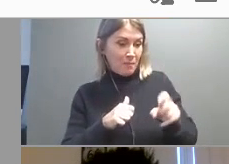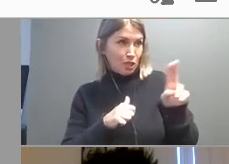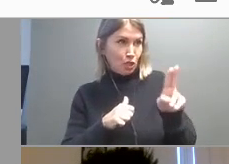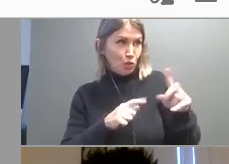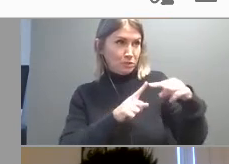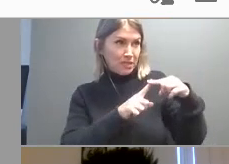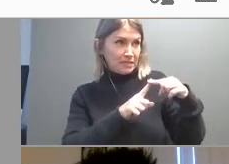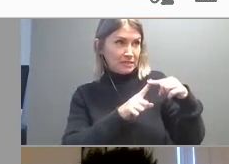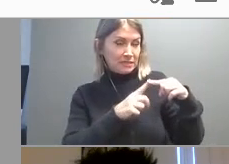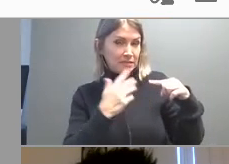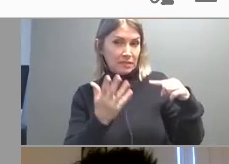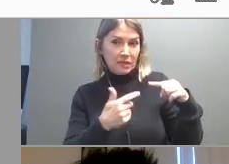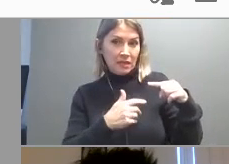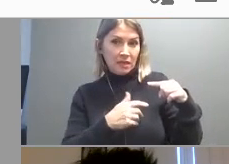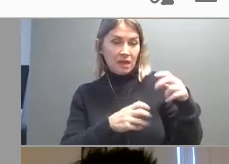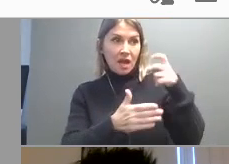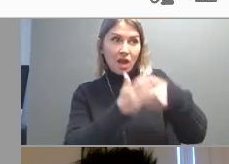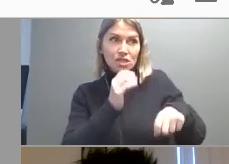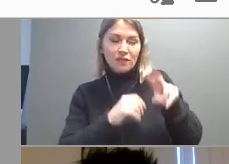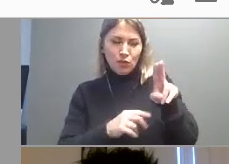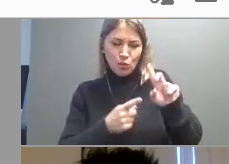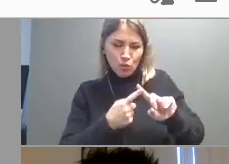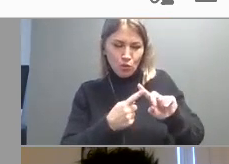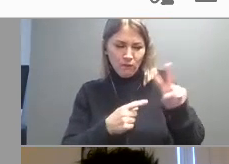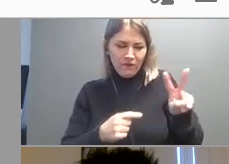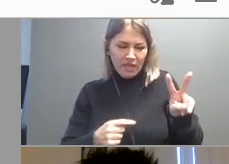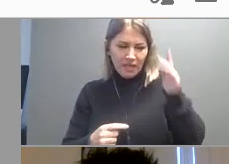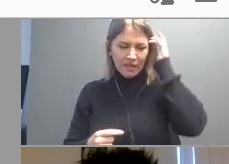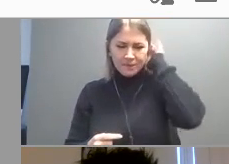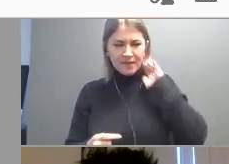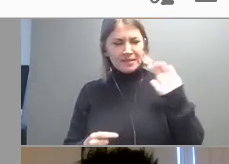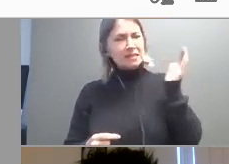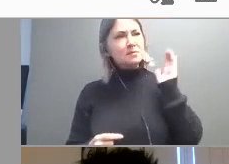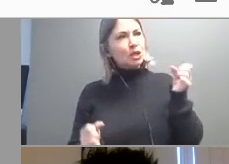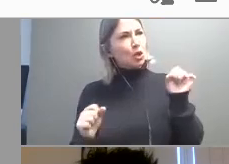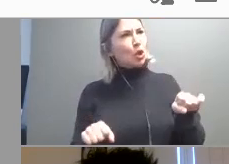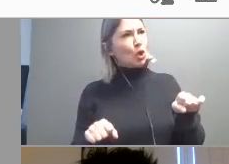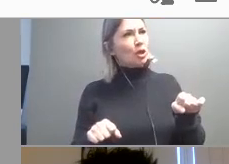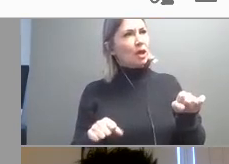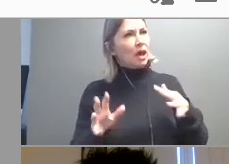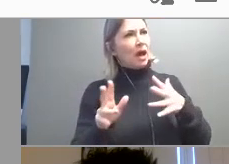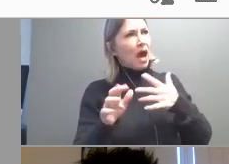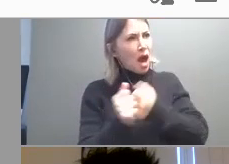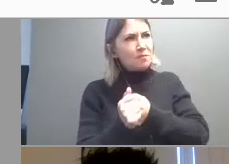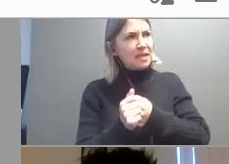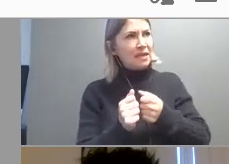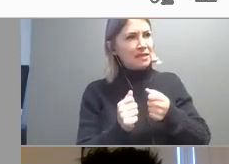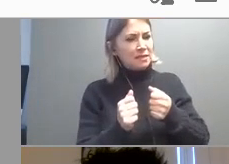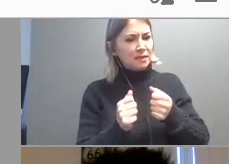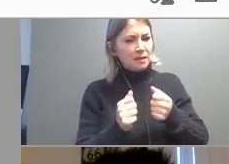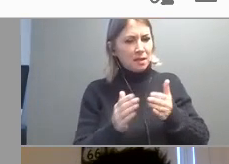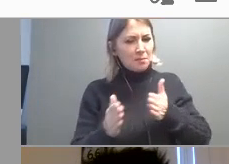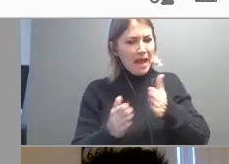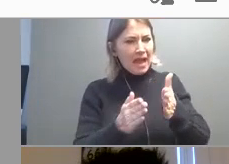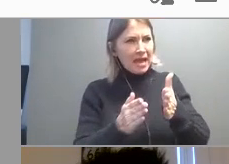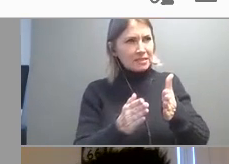plus cost of u to v. It seemed like you would potentially update past the first time